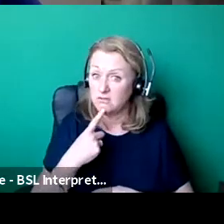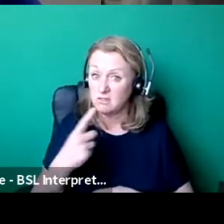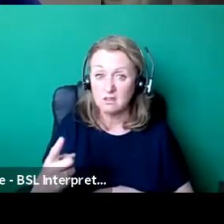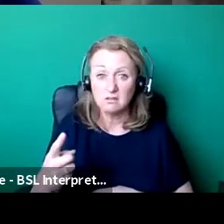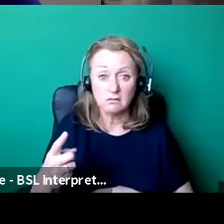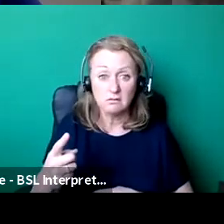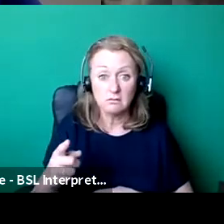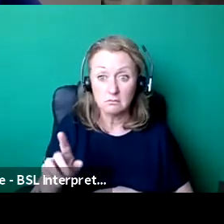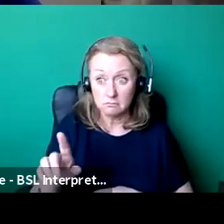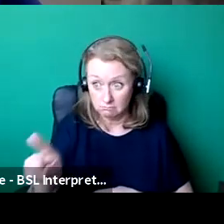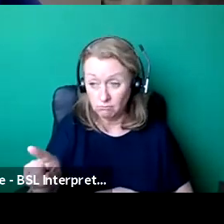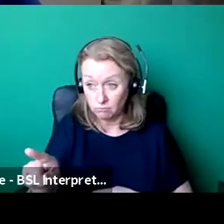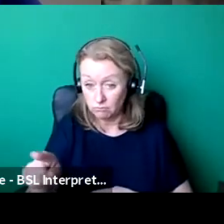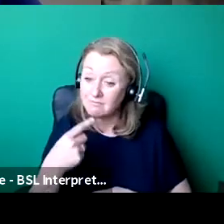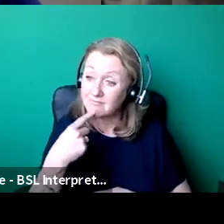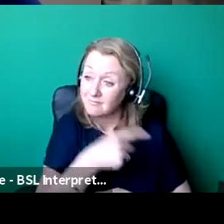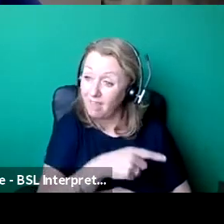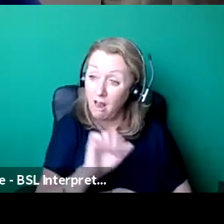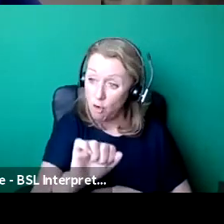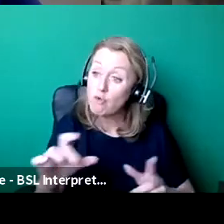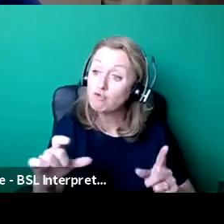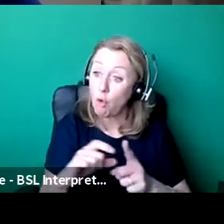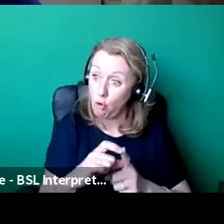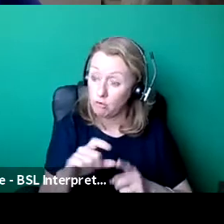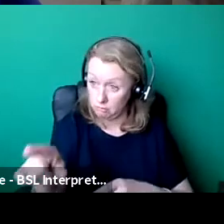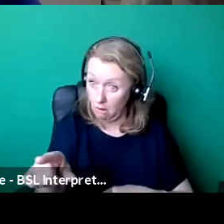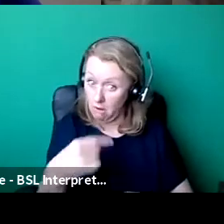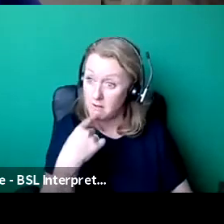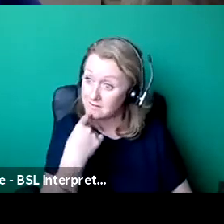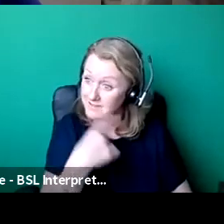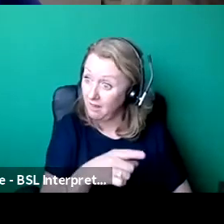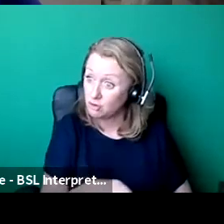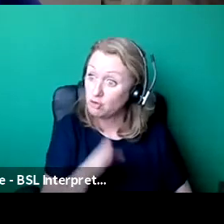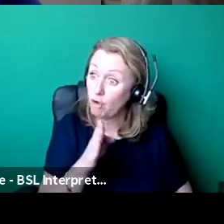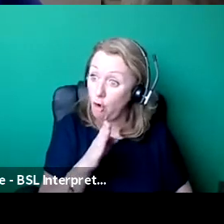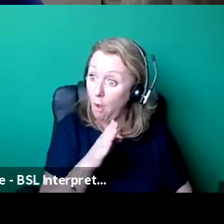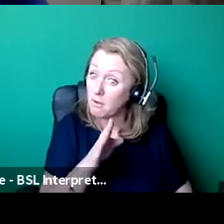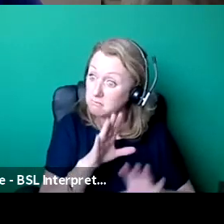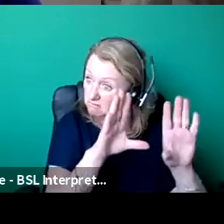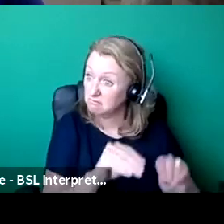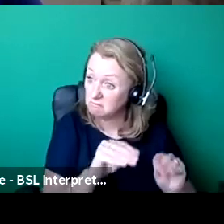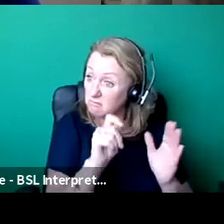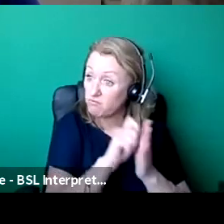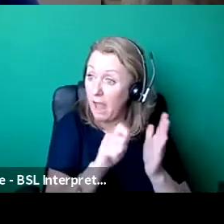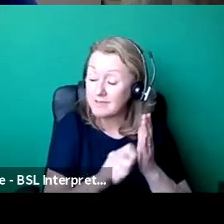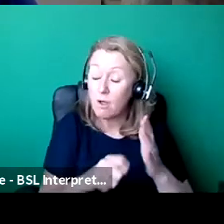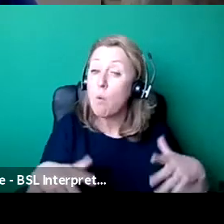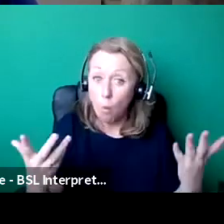either tell your daughter to shut up and stop writing, or the